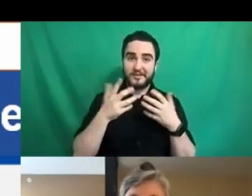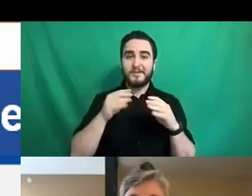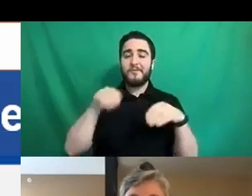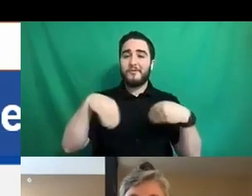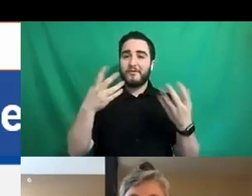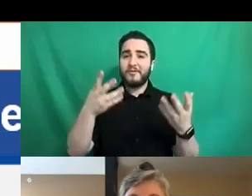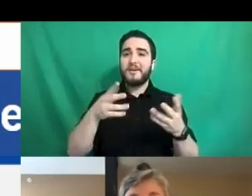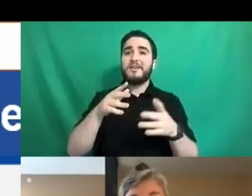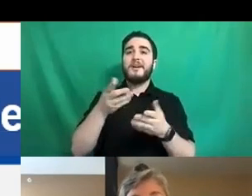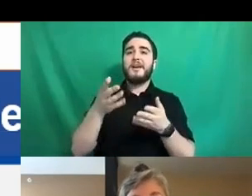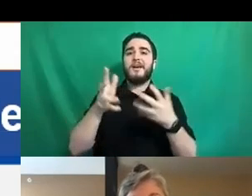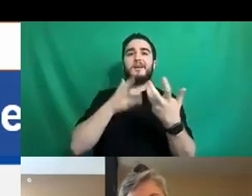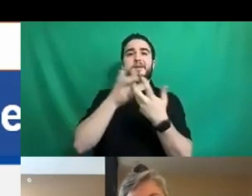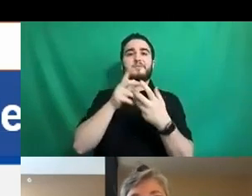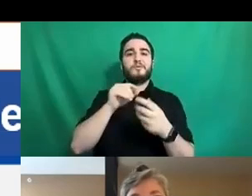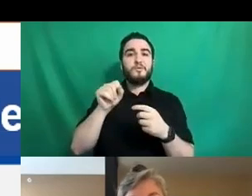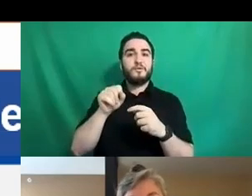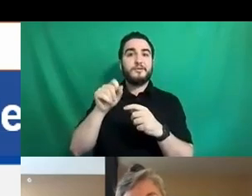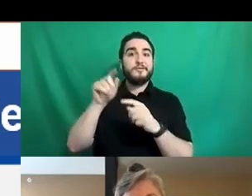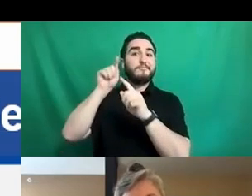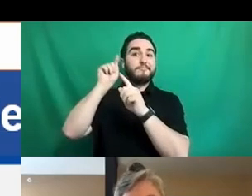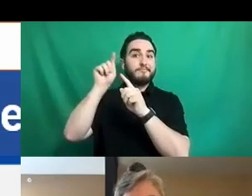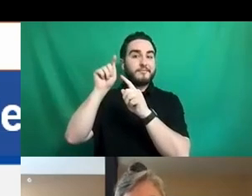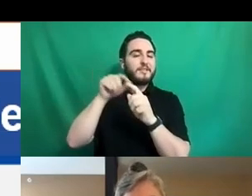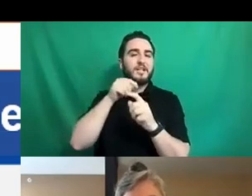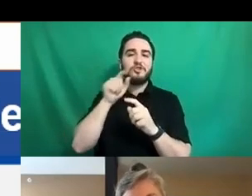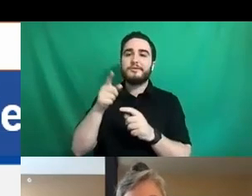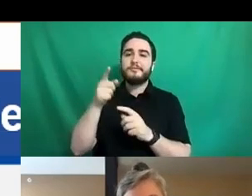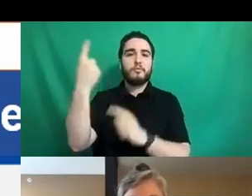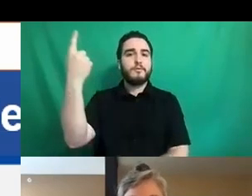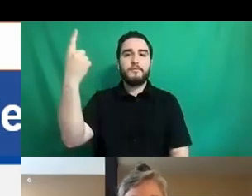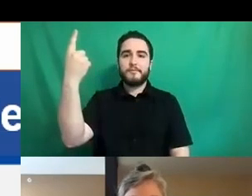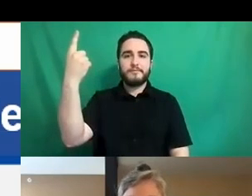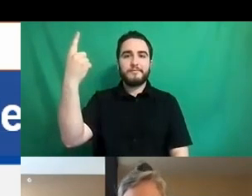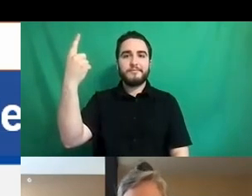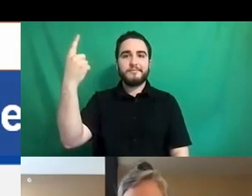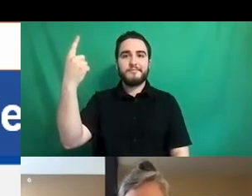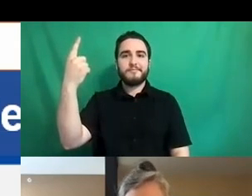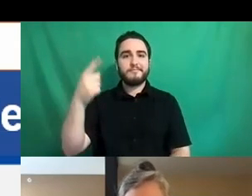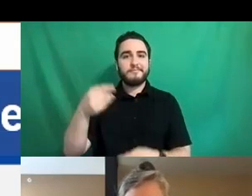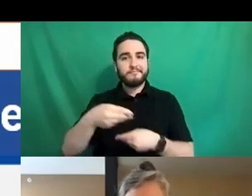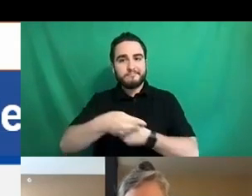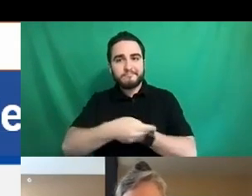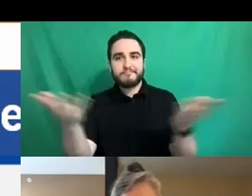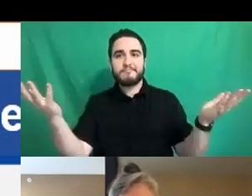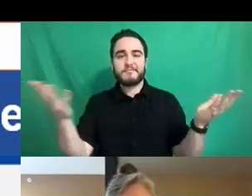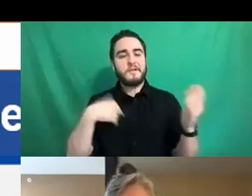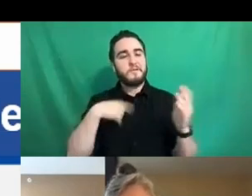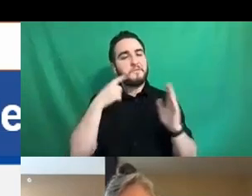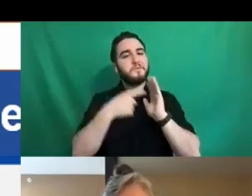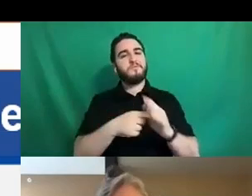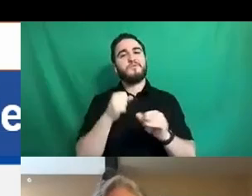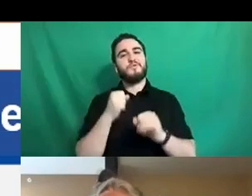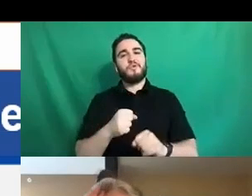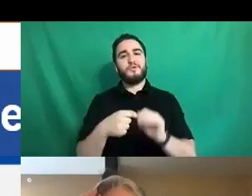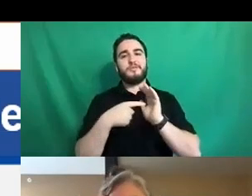tools to the employer that lasts beyond the one person that you're talking to. And I'll give you some strong examples of that in the next couple